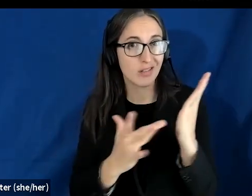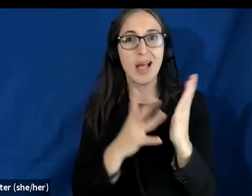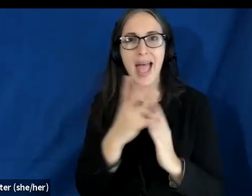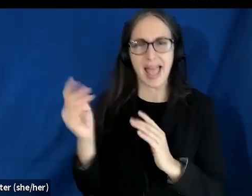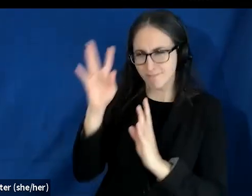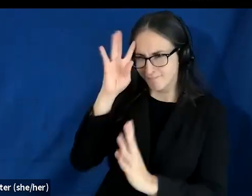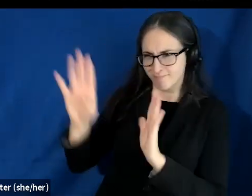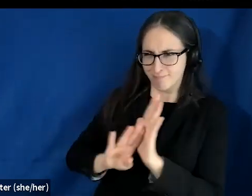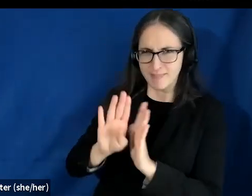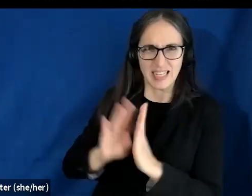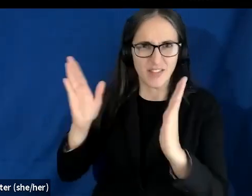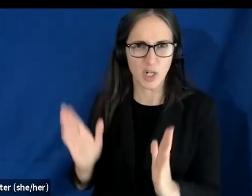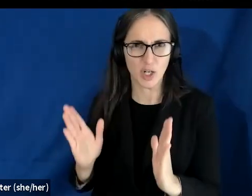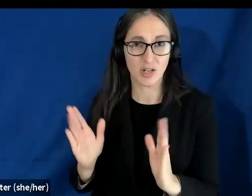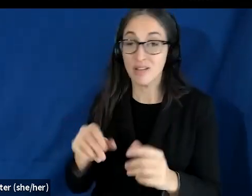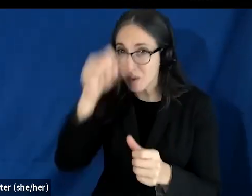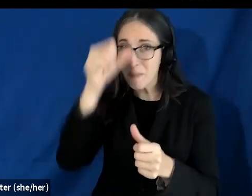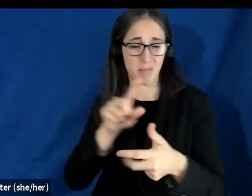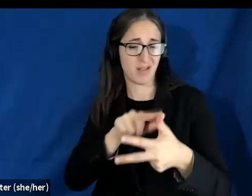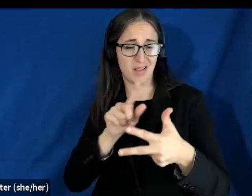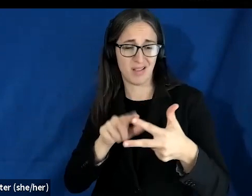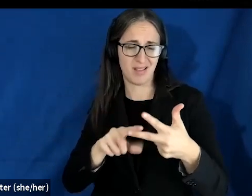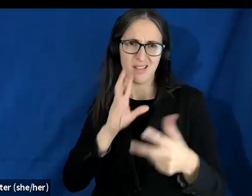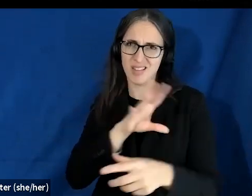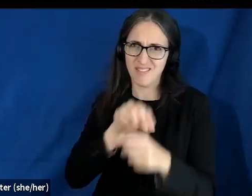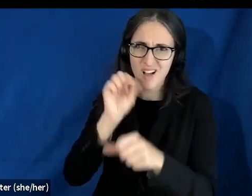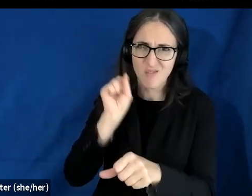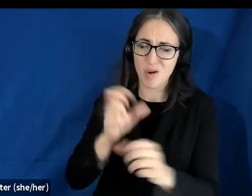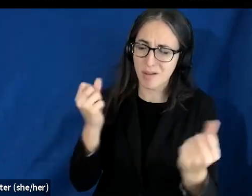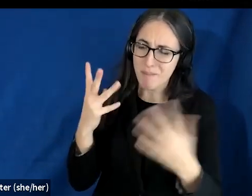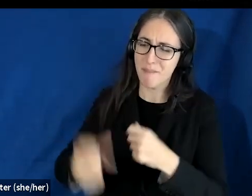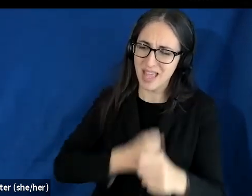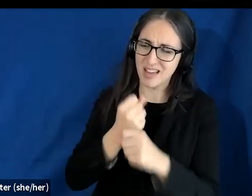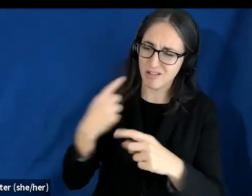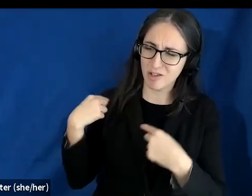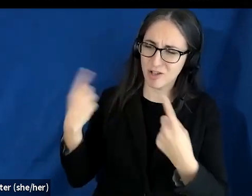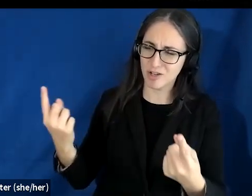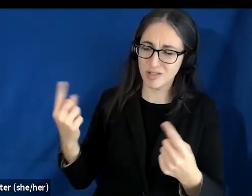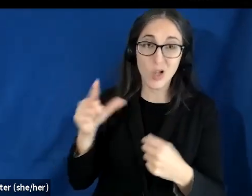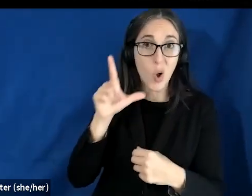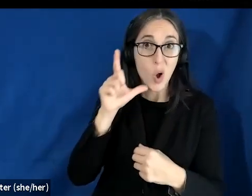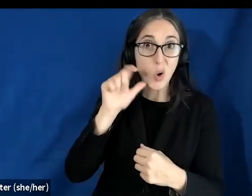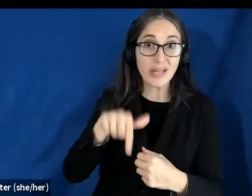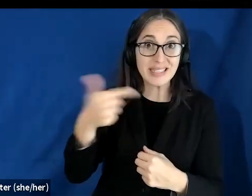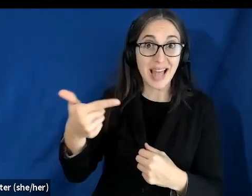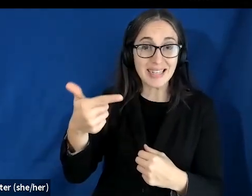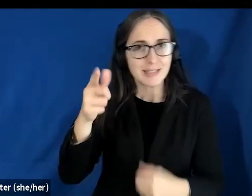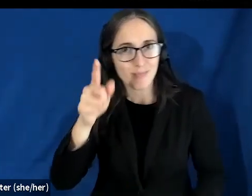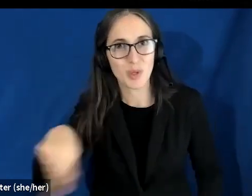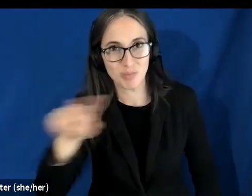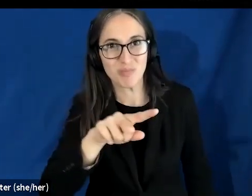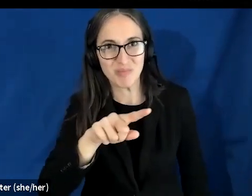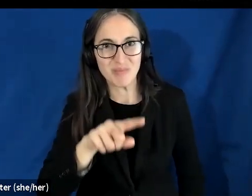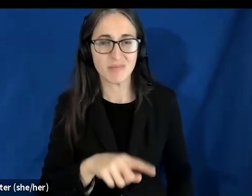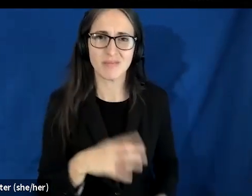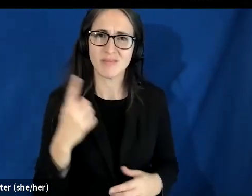these people have been doing this for decades. And guess what? You're next, right? So always look for people like this